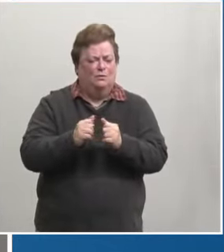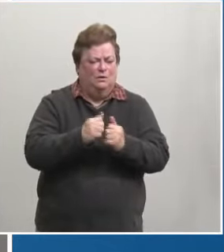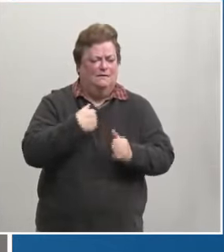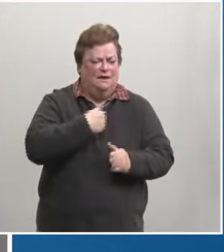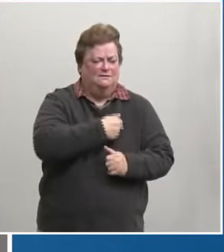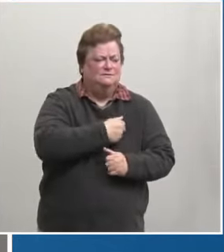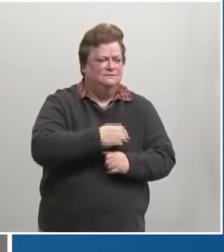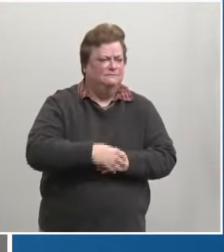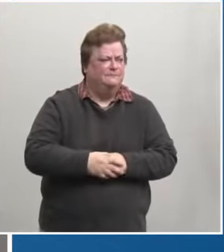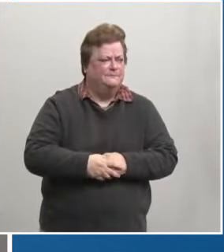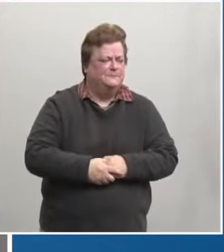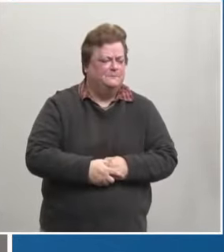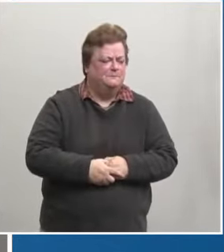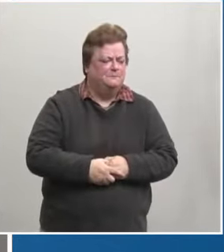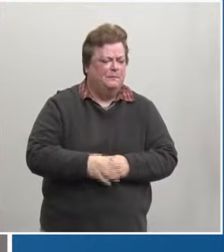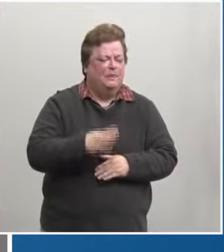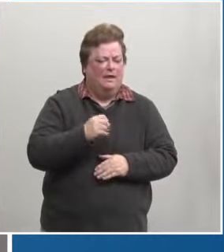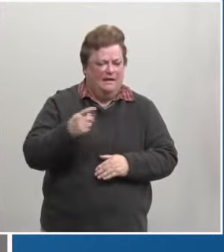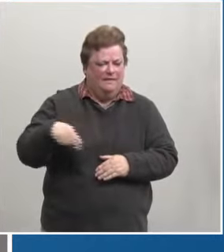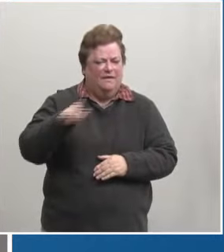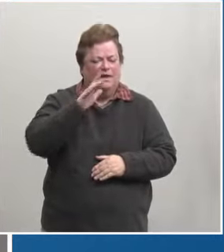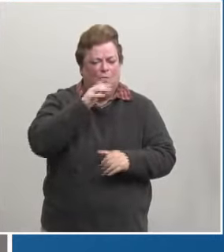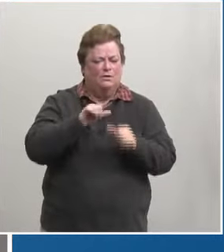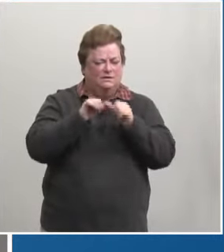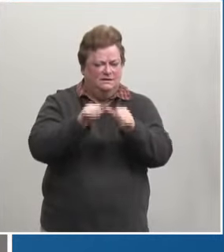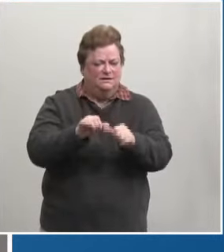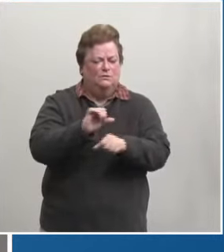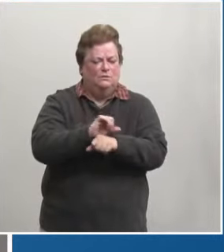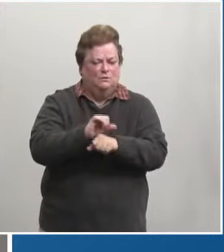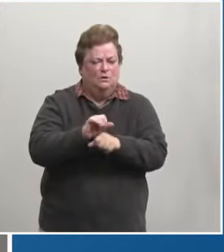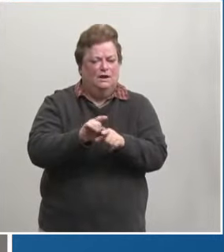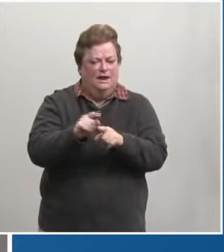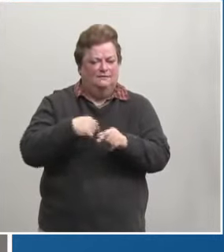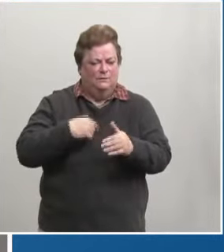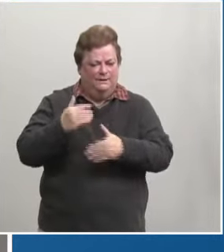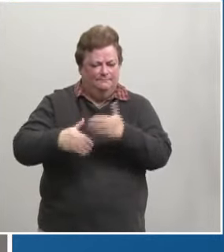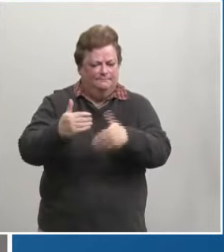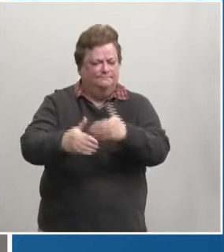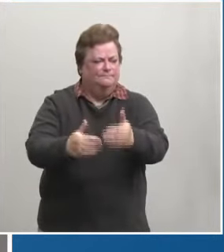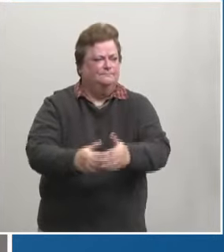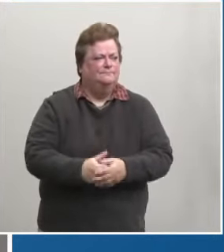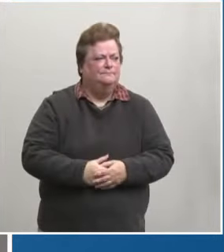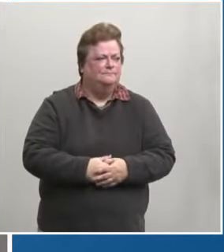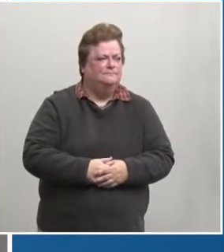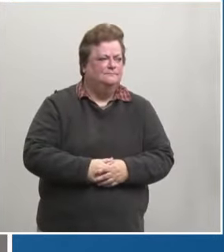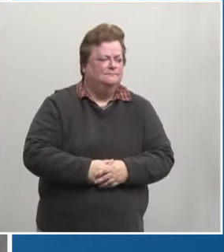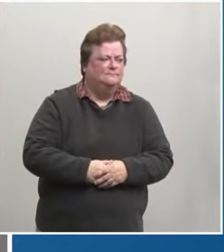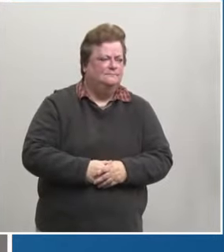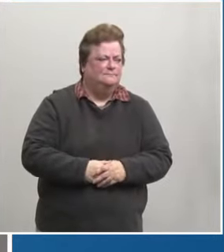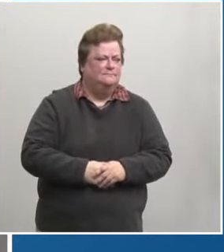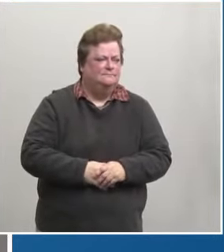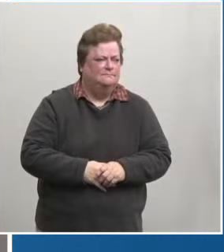us. And they'll continue that work as we go forward.